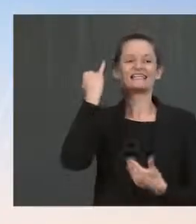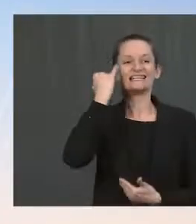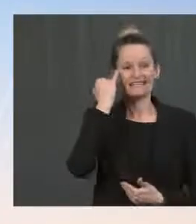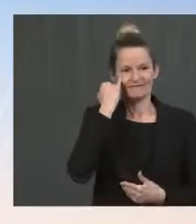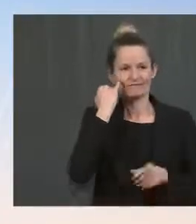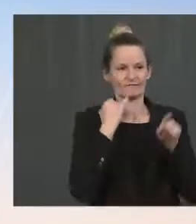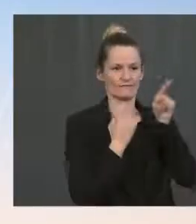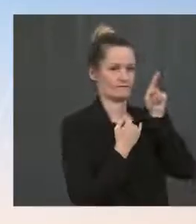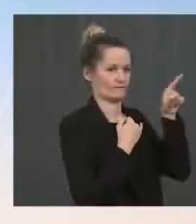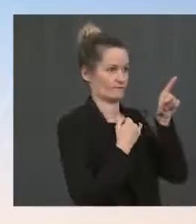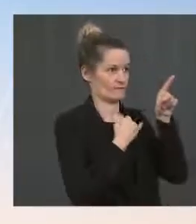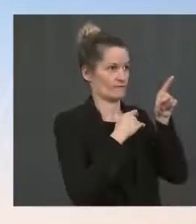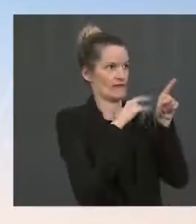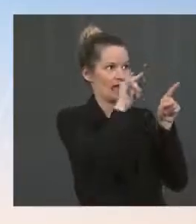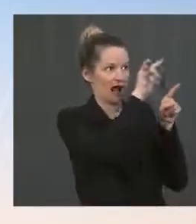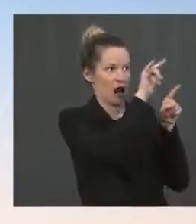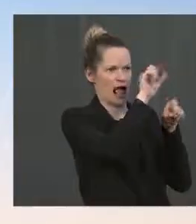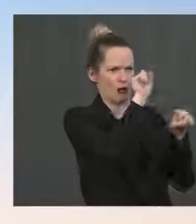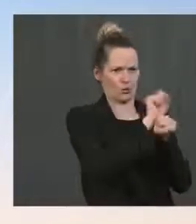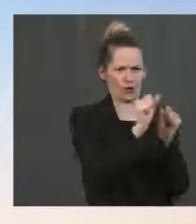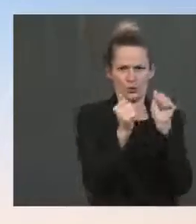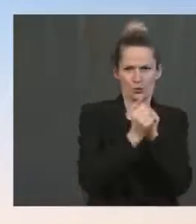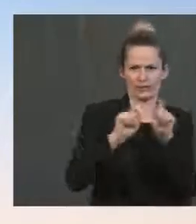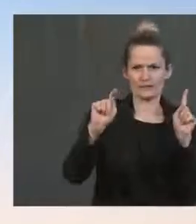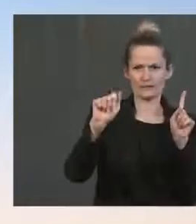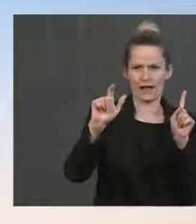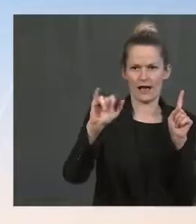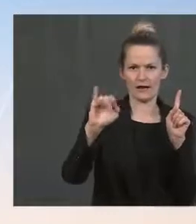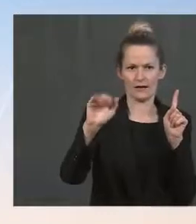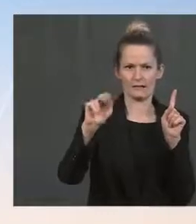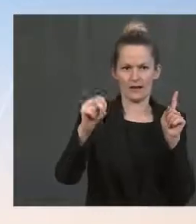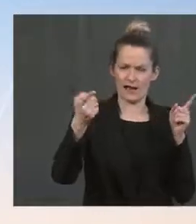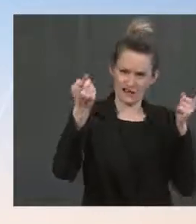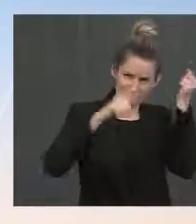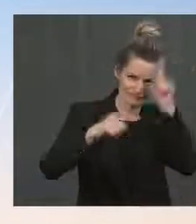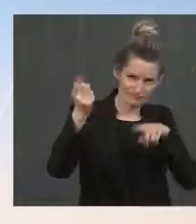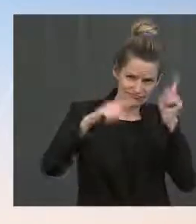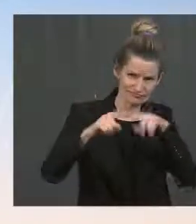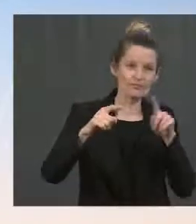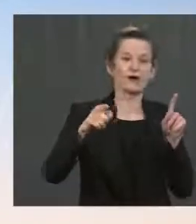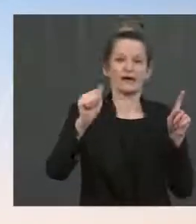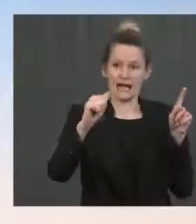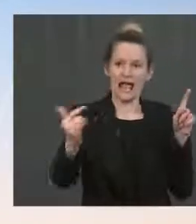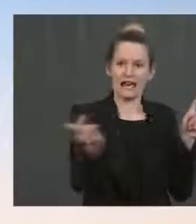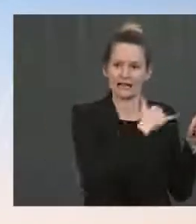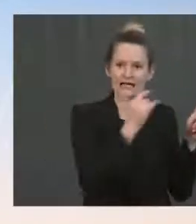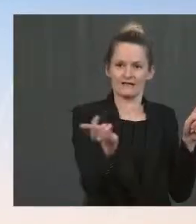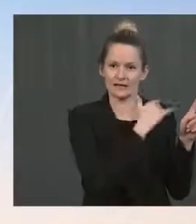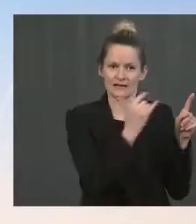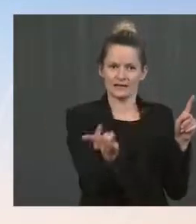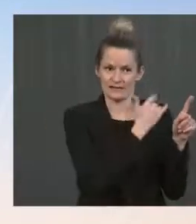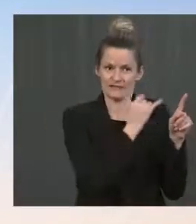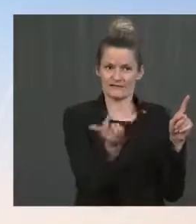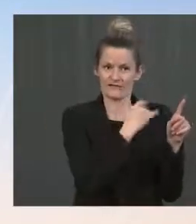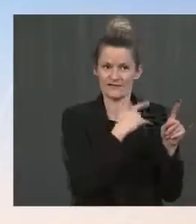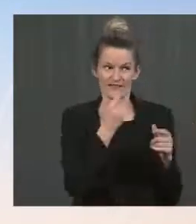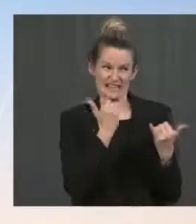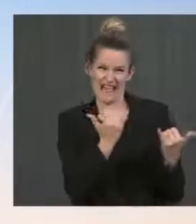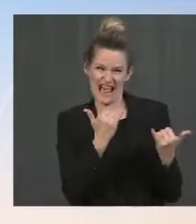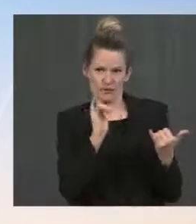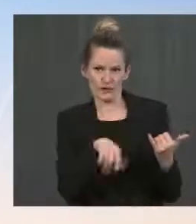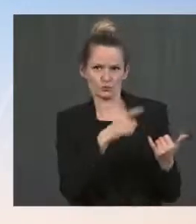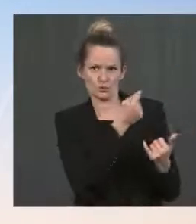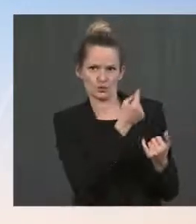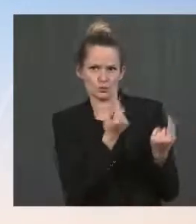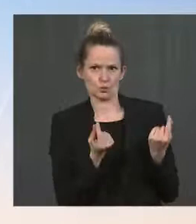get flights up and operational, more efforts to get individuals evacuated over land. We're working through all of these components, and it's the